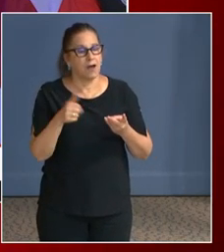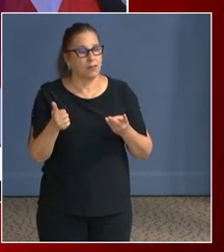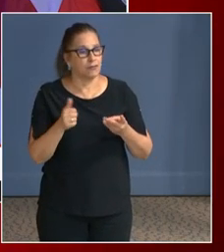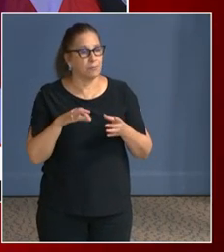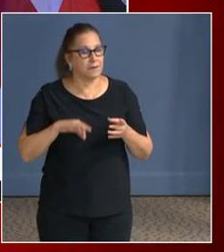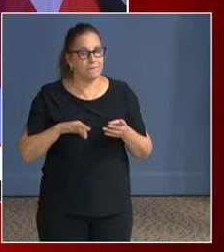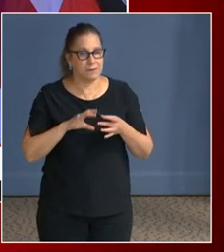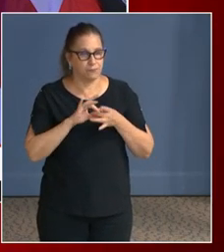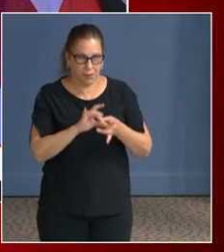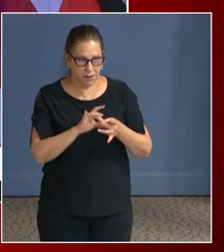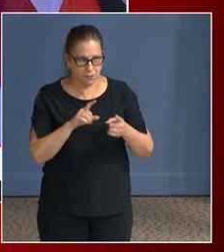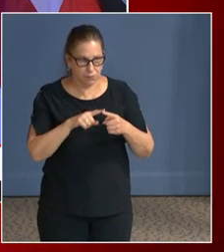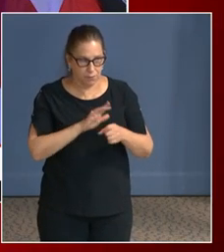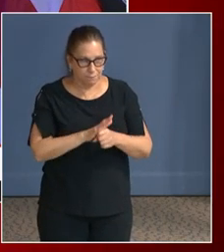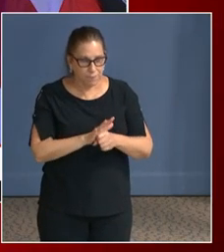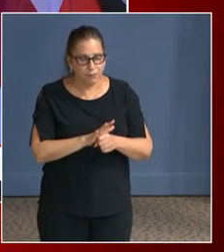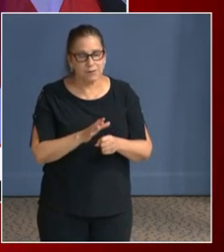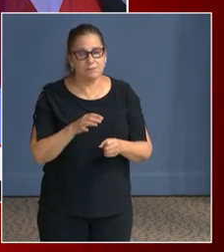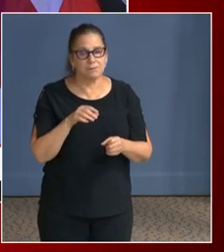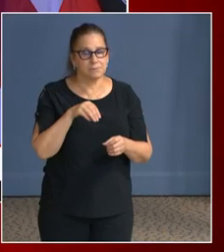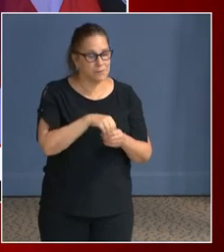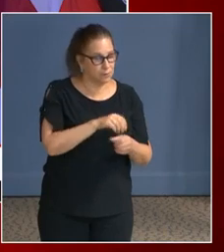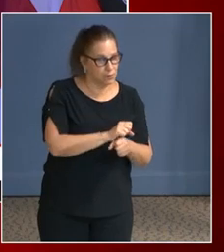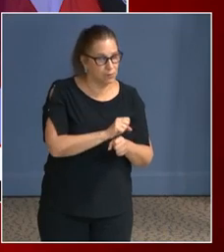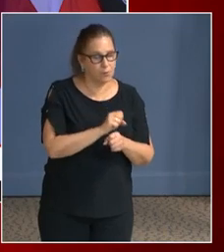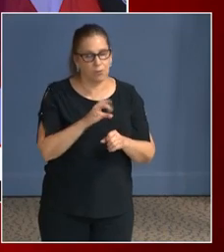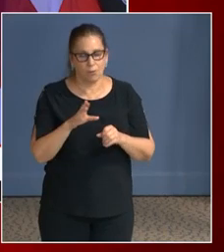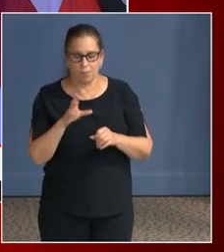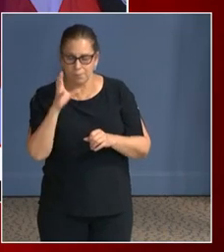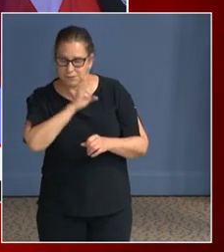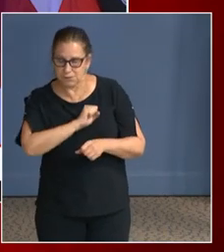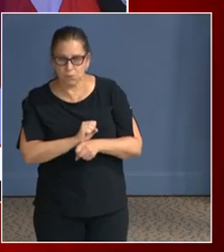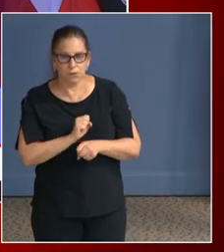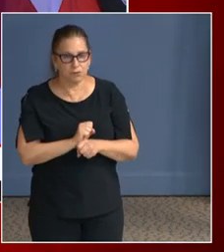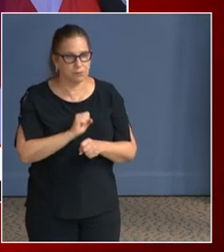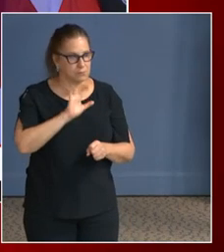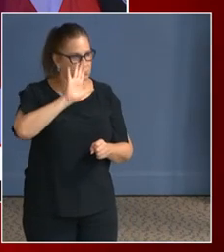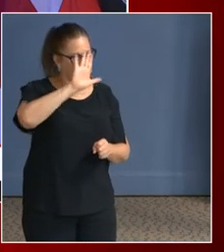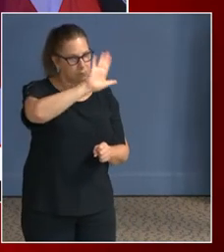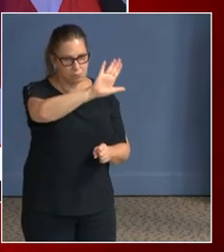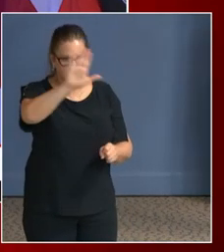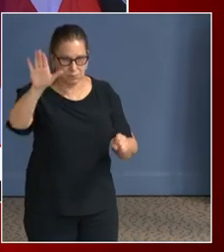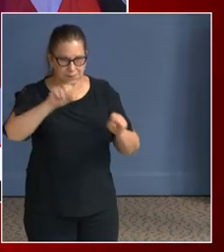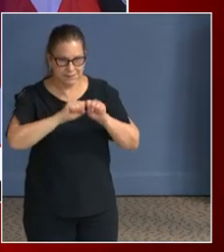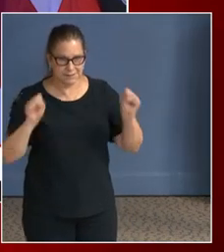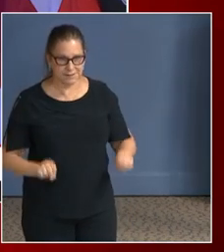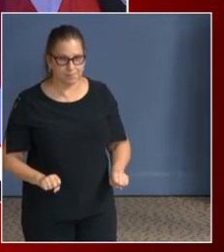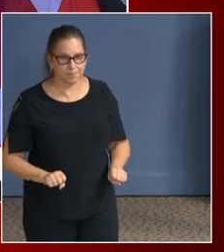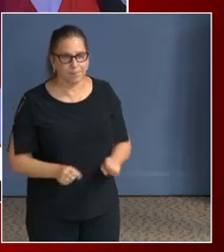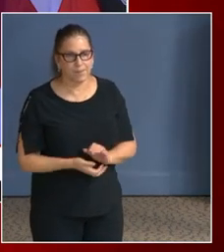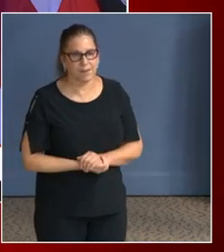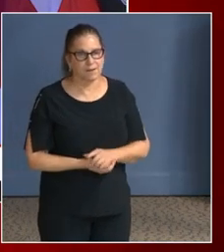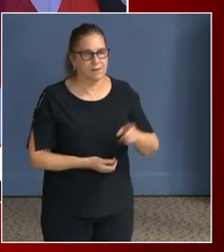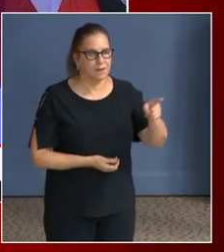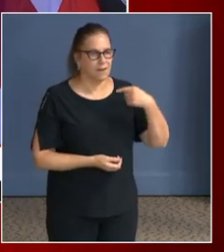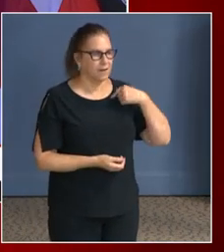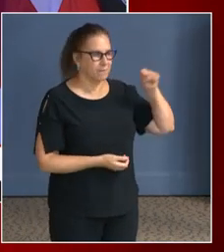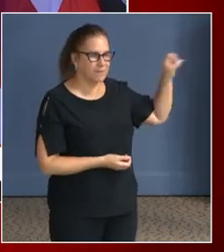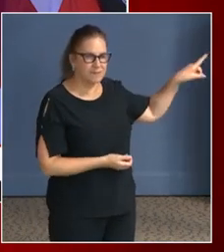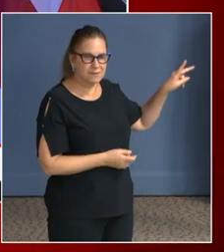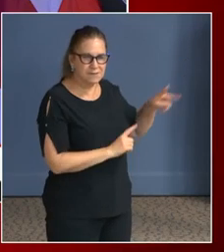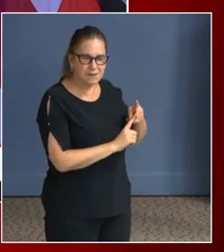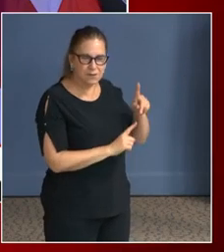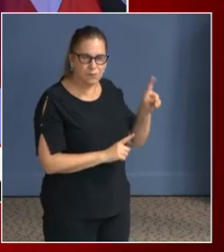work. Go ahead. And on a second unrelated topic, the cadet program. There's been talk